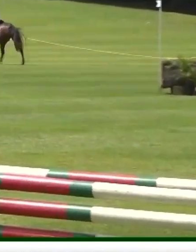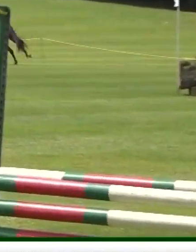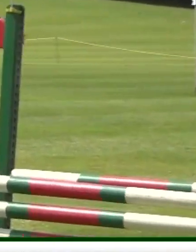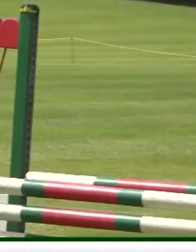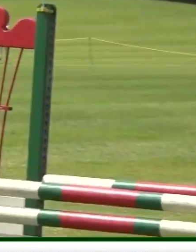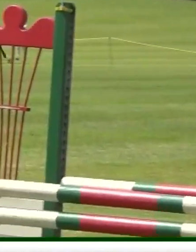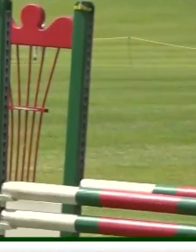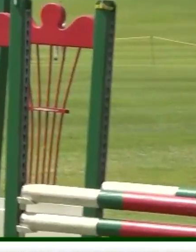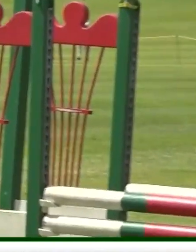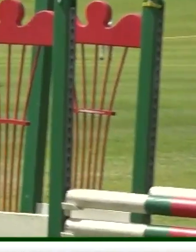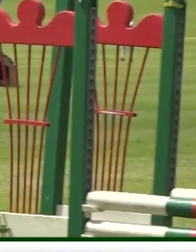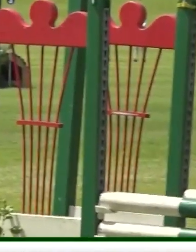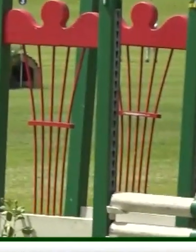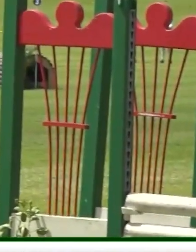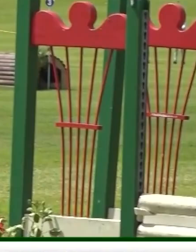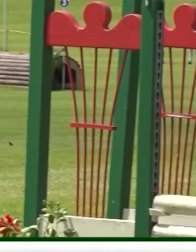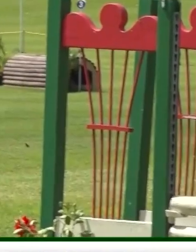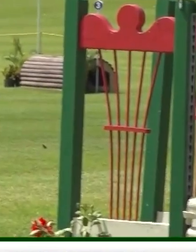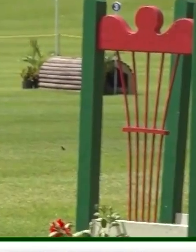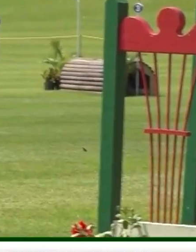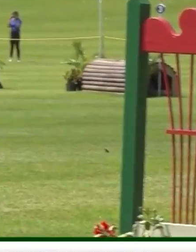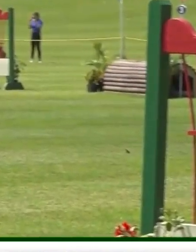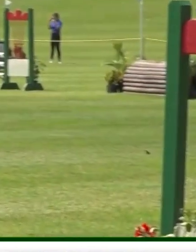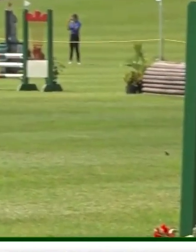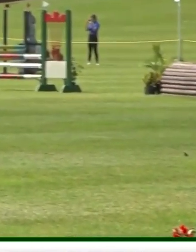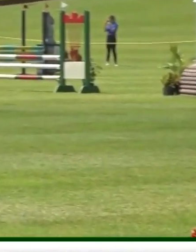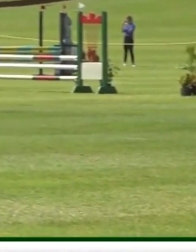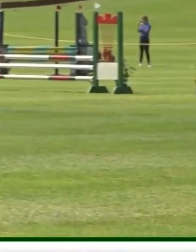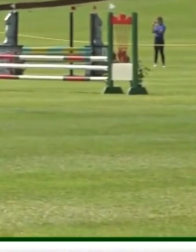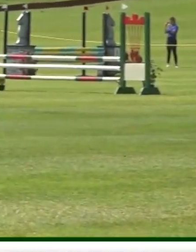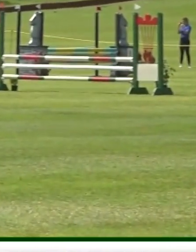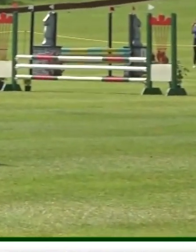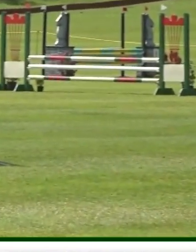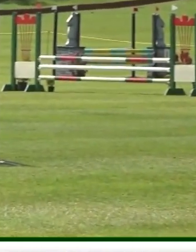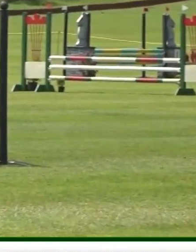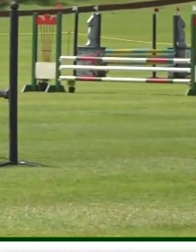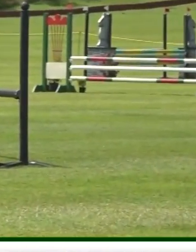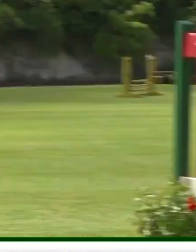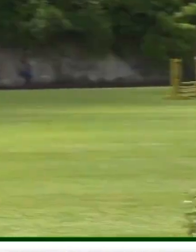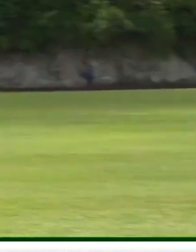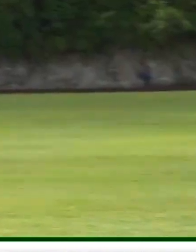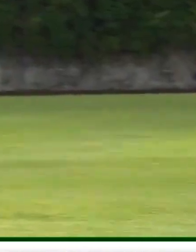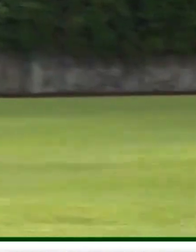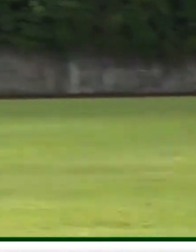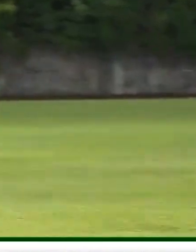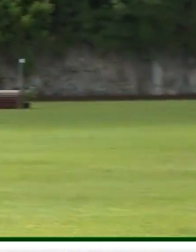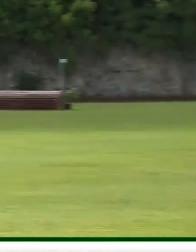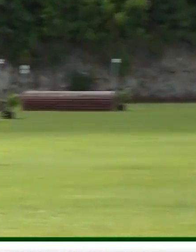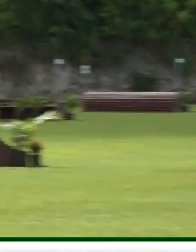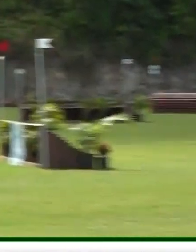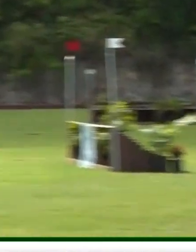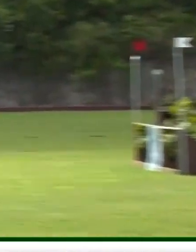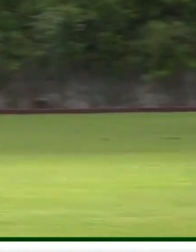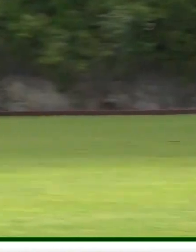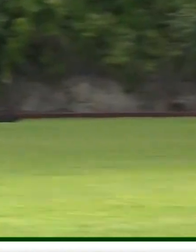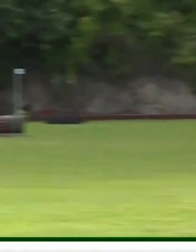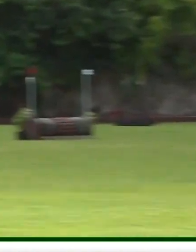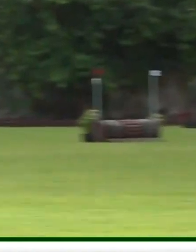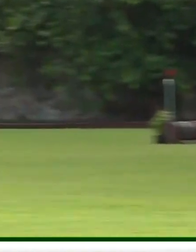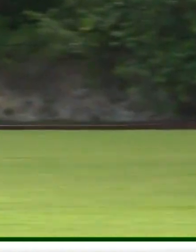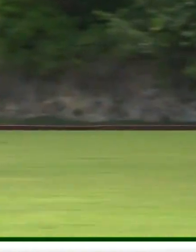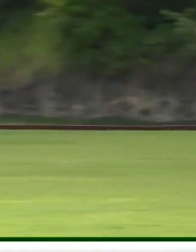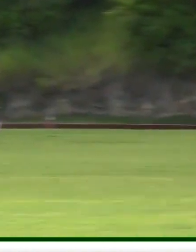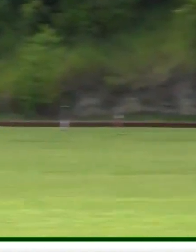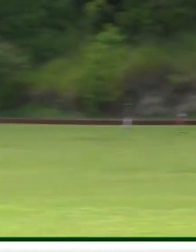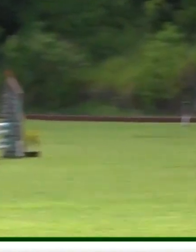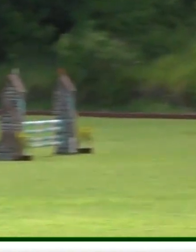won 2 FEI World Challenges in 2 disciplines in the same year in the history of the sport in Barbados. And of the 9 starters on